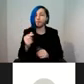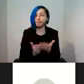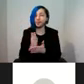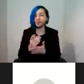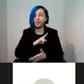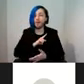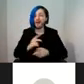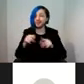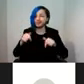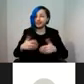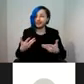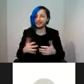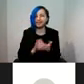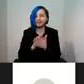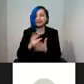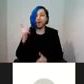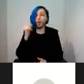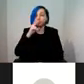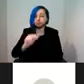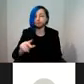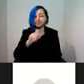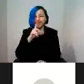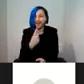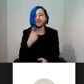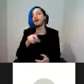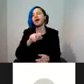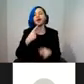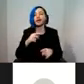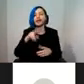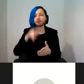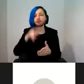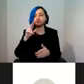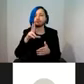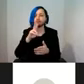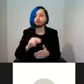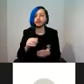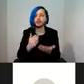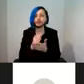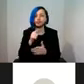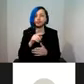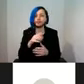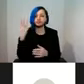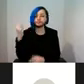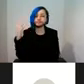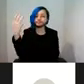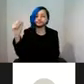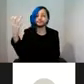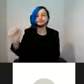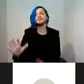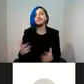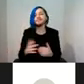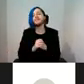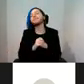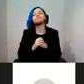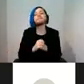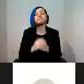interpreters. I will just quickly read them out for Jessica, which try to support some of the efforts